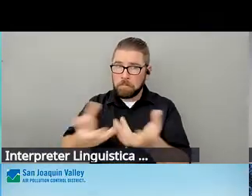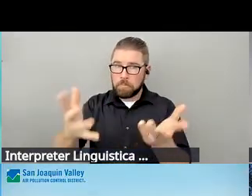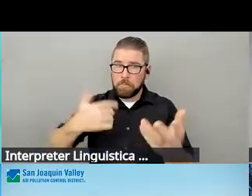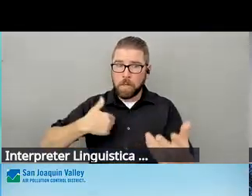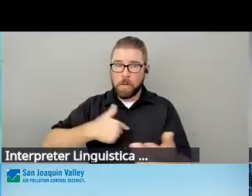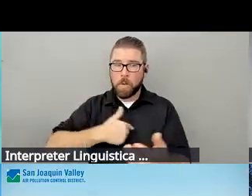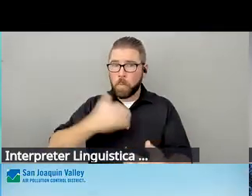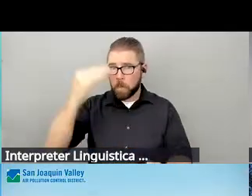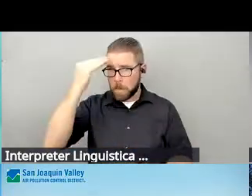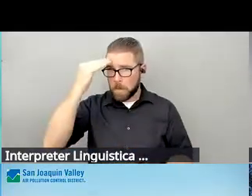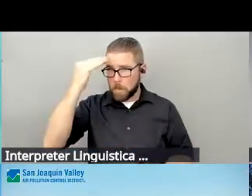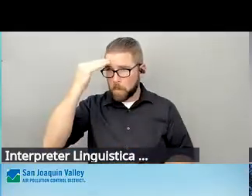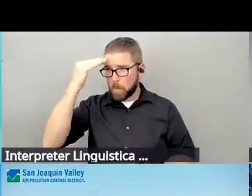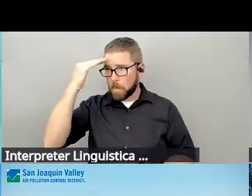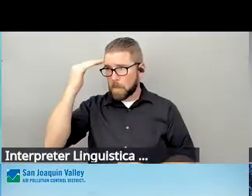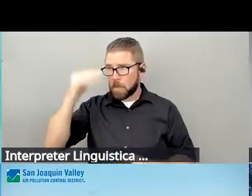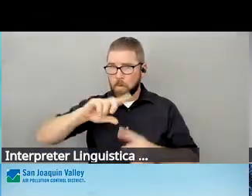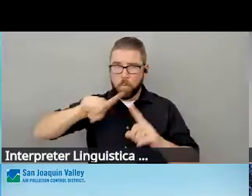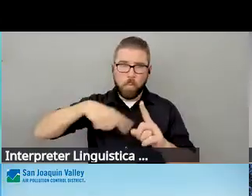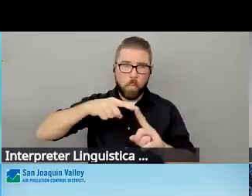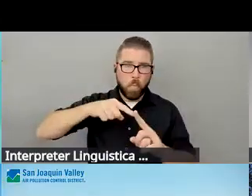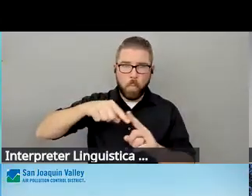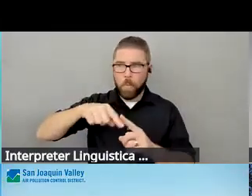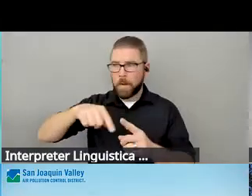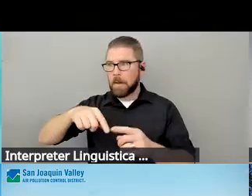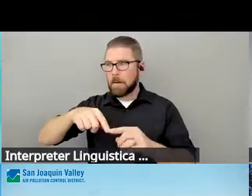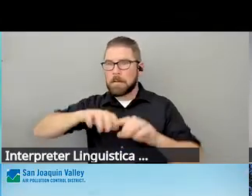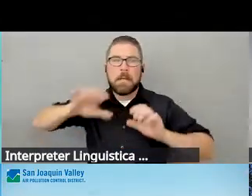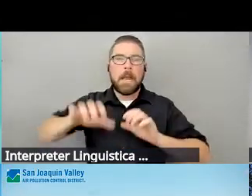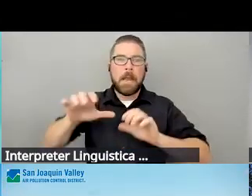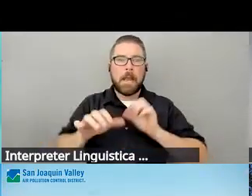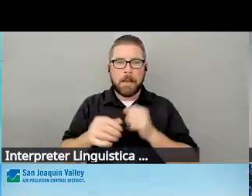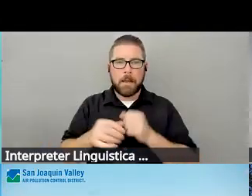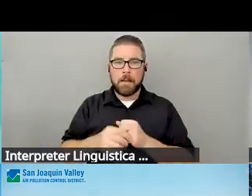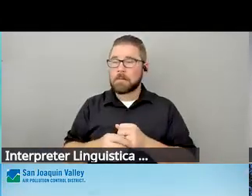the Air District, and then we can move forward with our agenda.